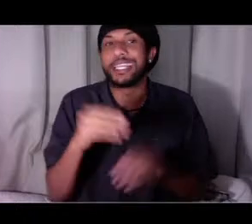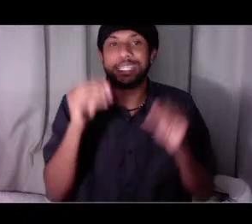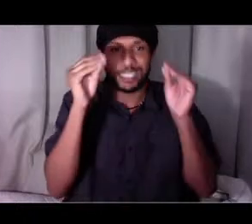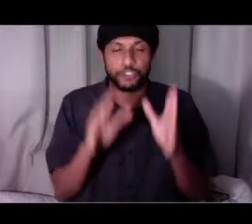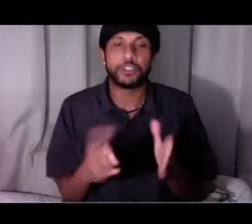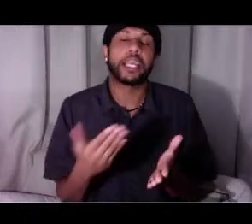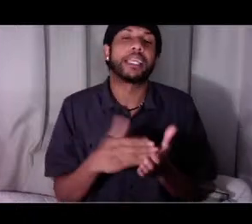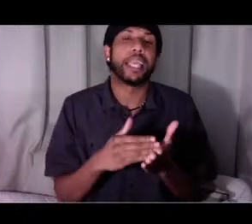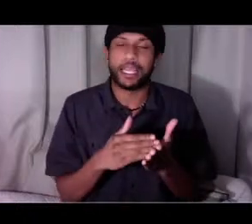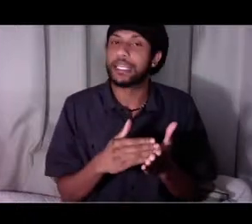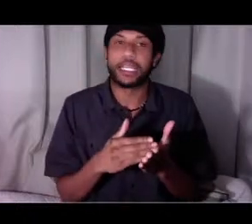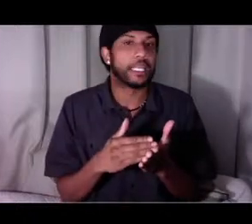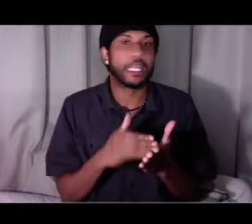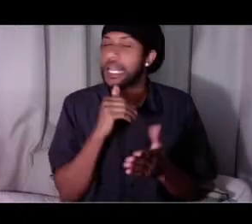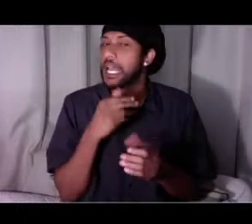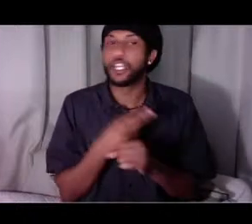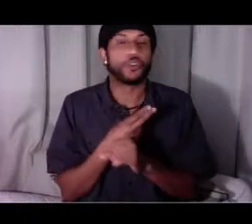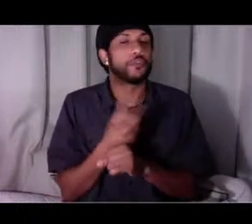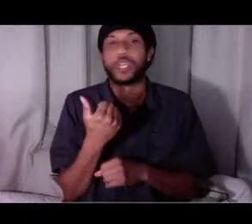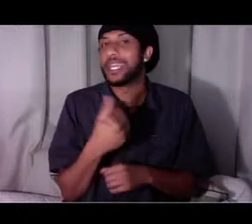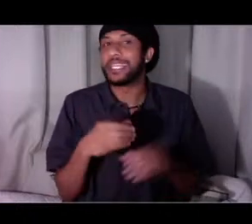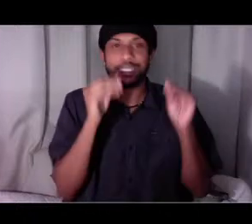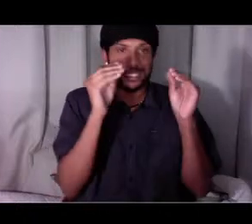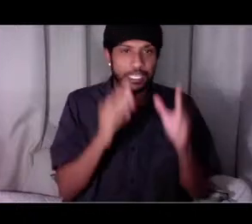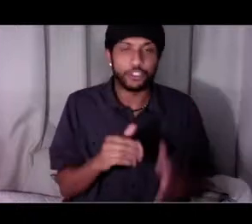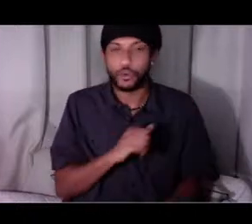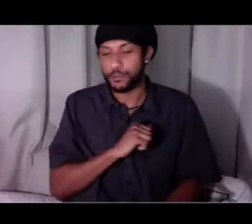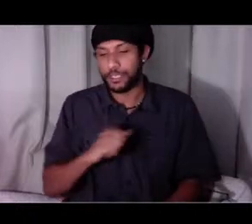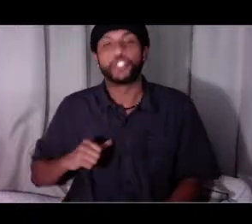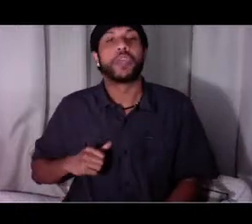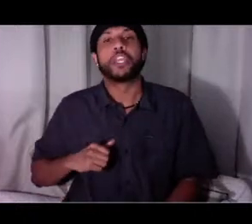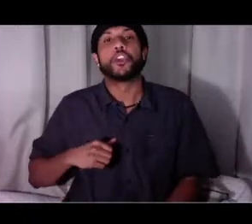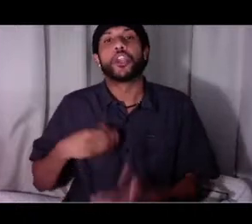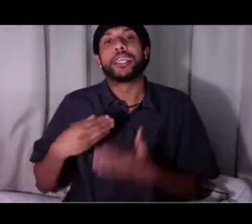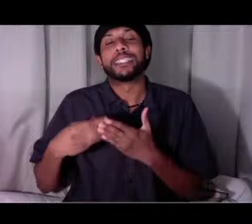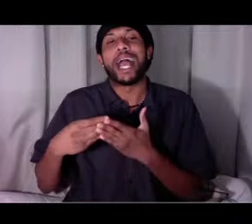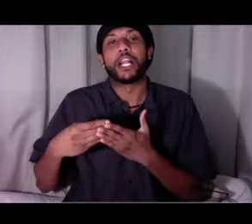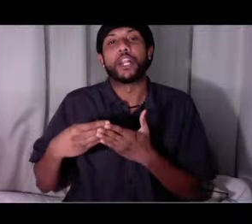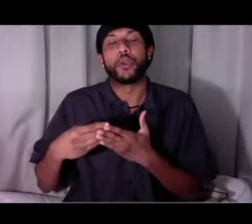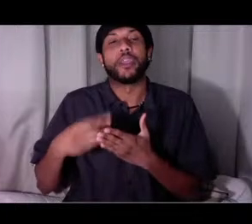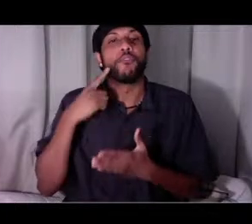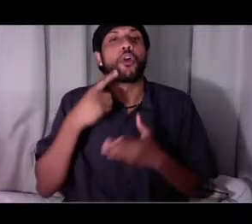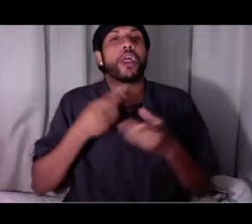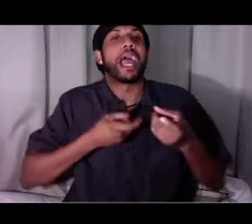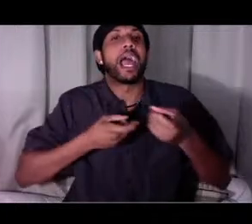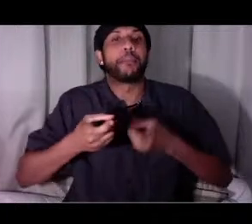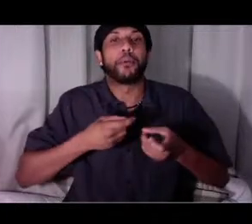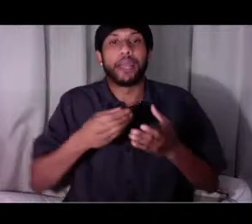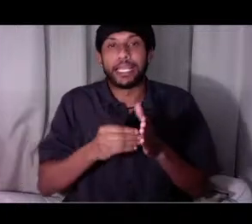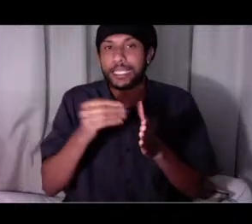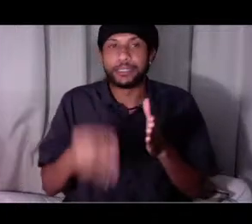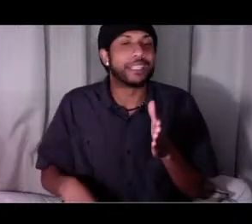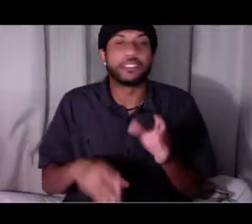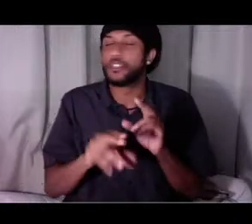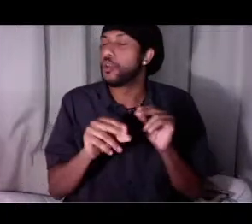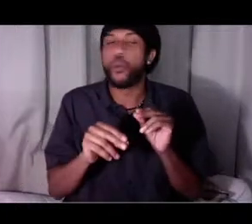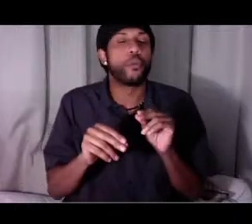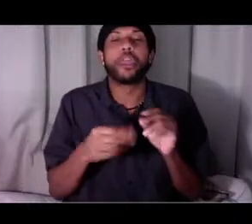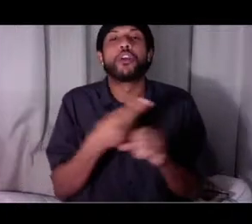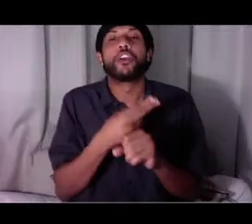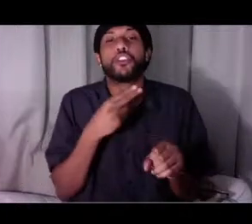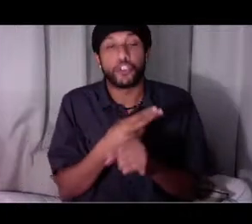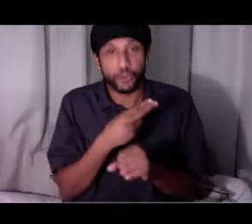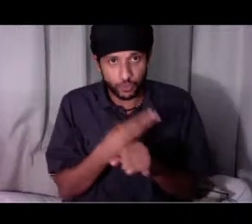again no funds were used for any teacher or administrative salaries or operating expenses funds were used for the